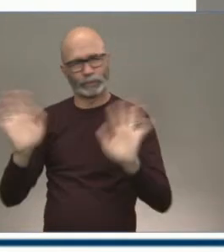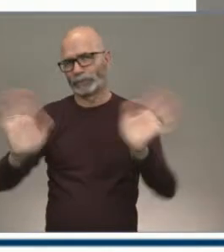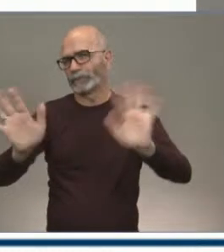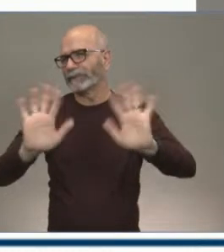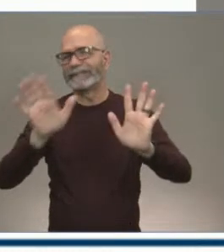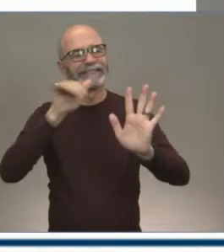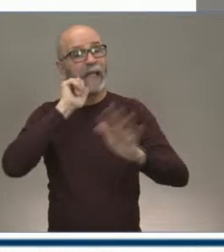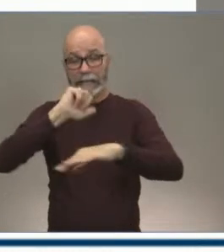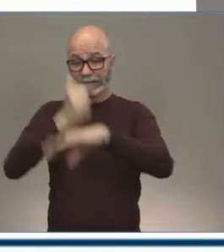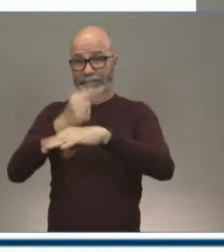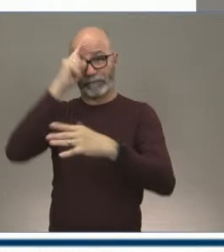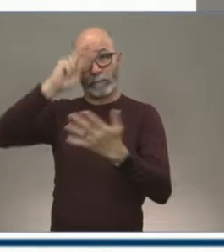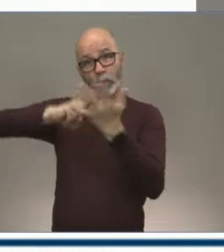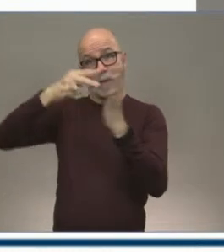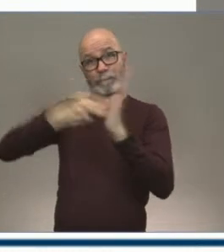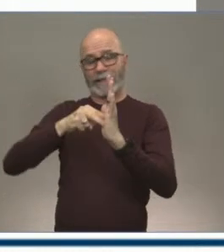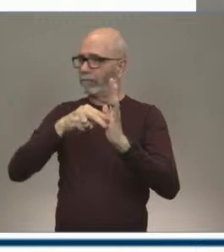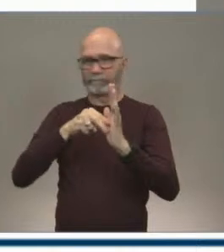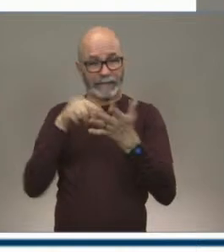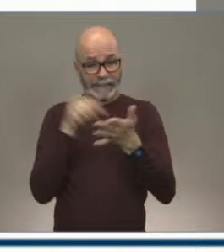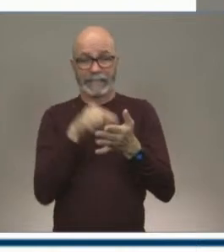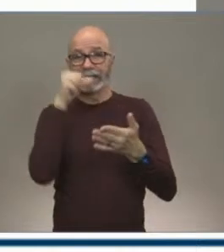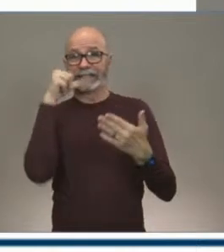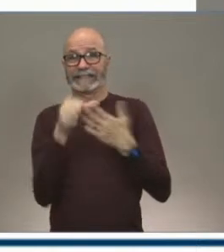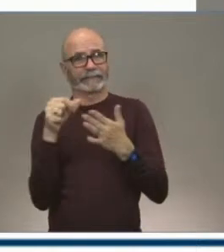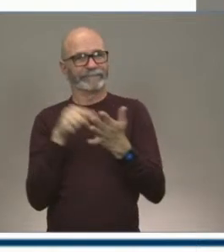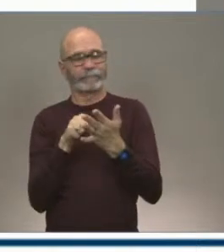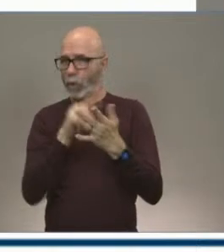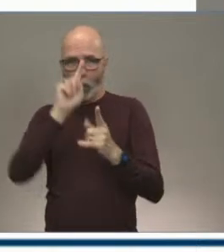that. You cannot schedule an appointment with them.